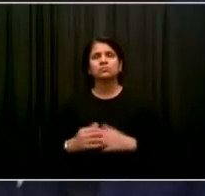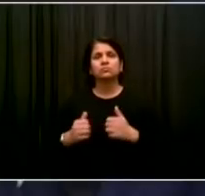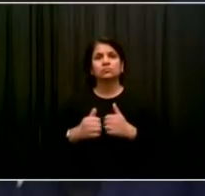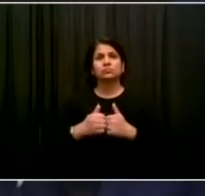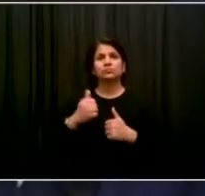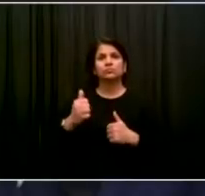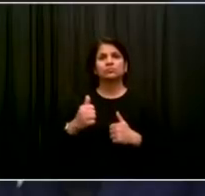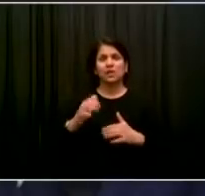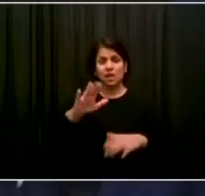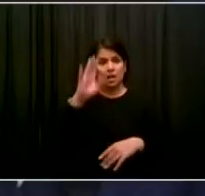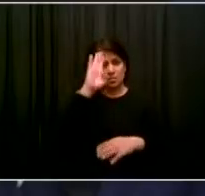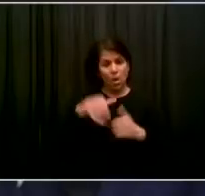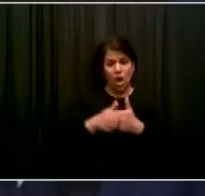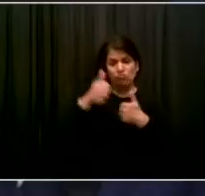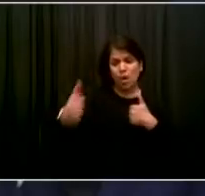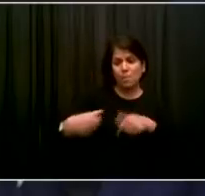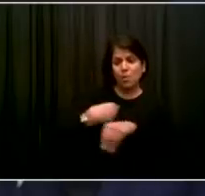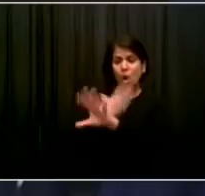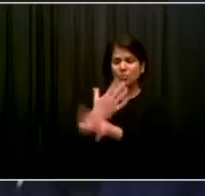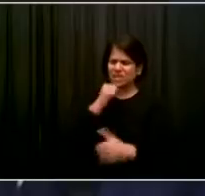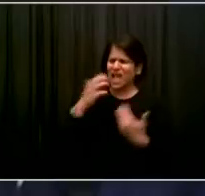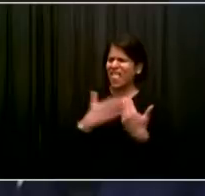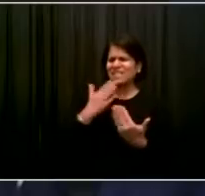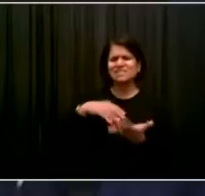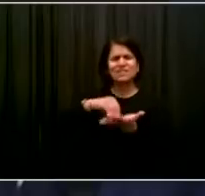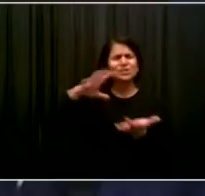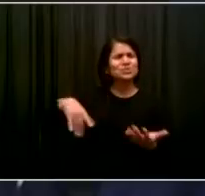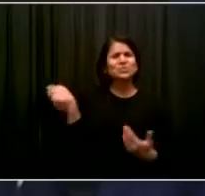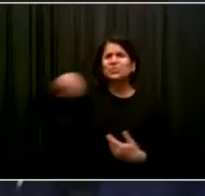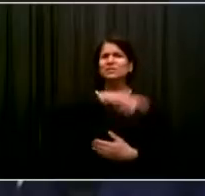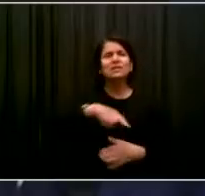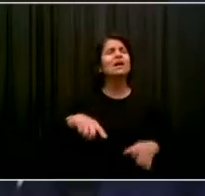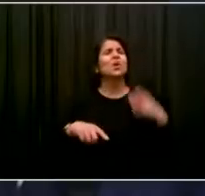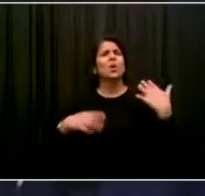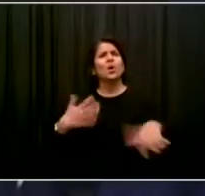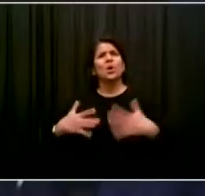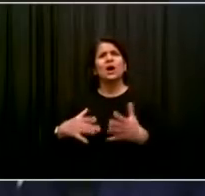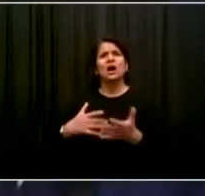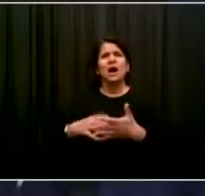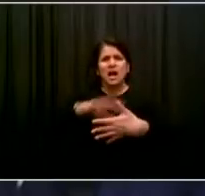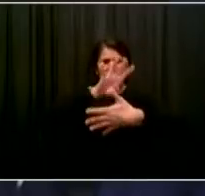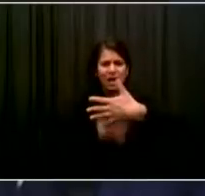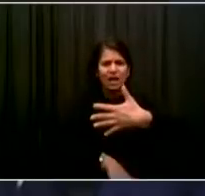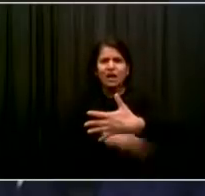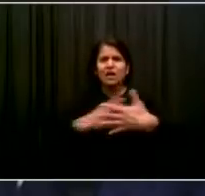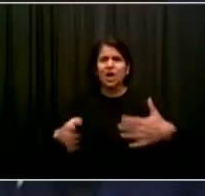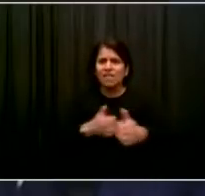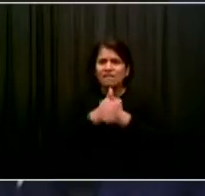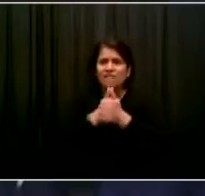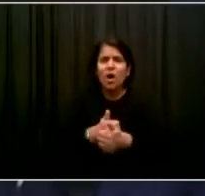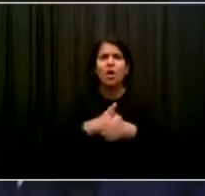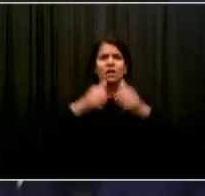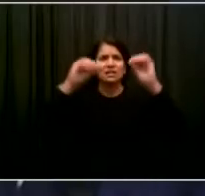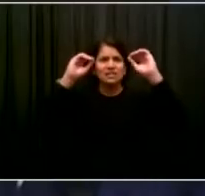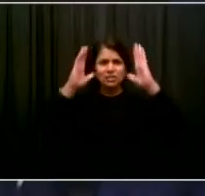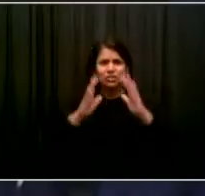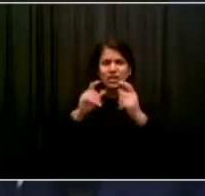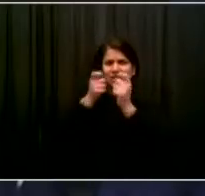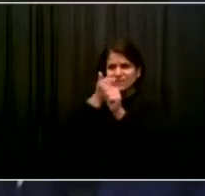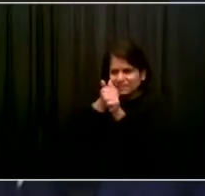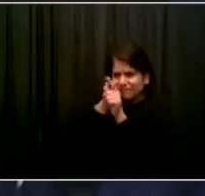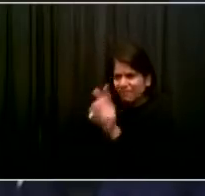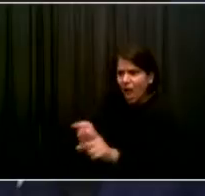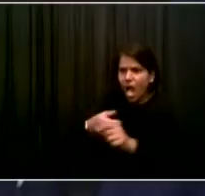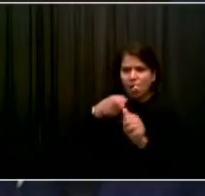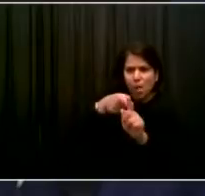worked in schools, it requires the reprogramming of school schedules, teachers who would be dedicated to teaching just the students